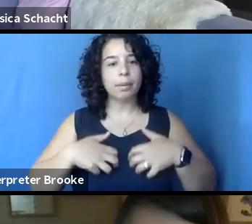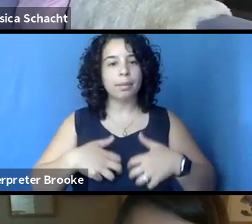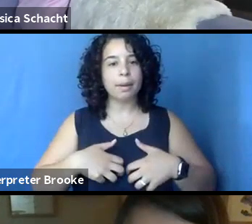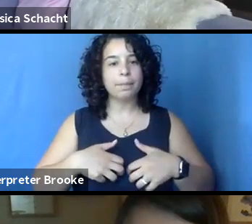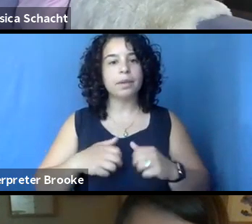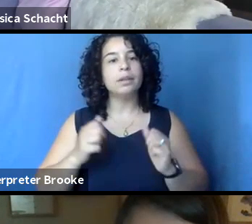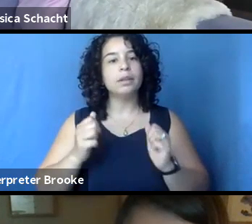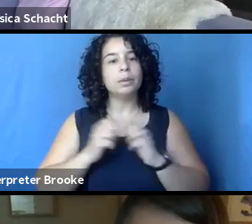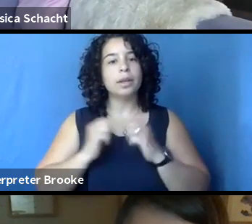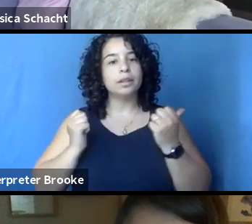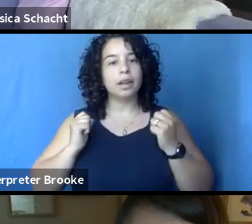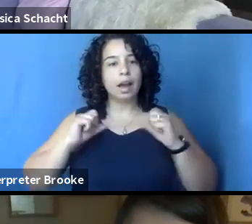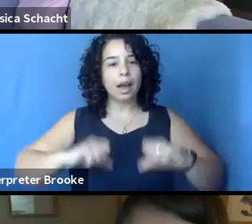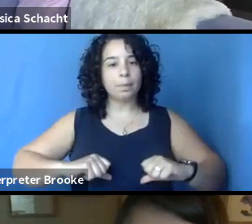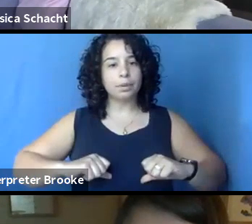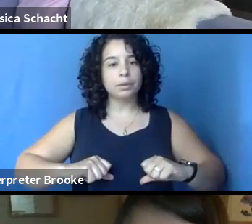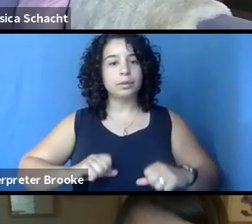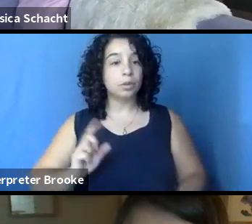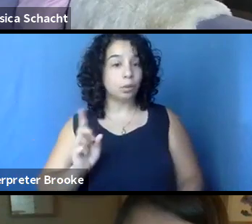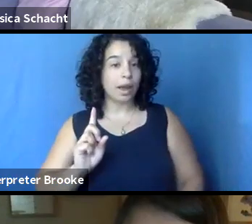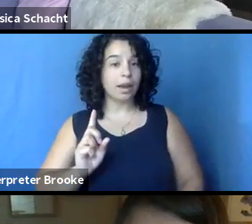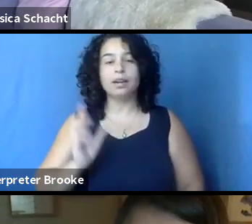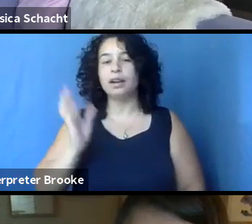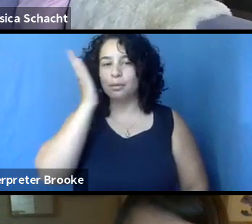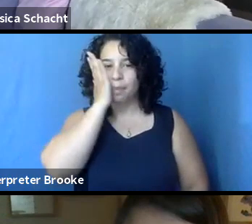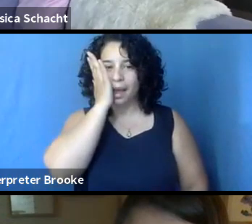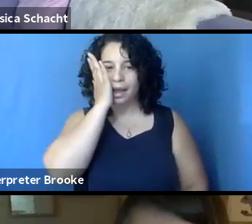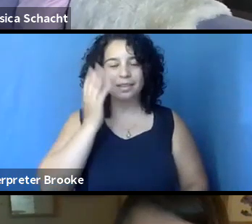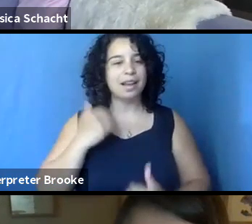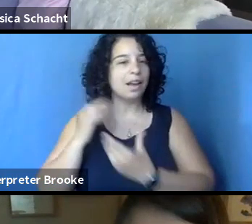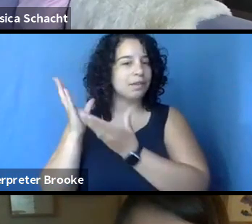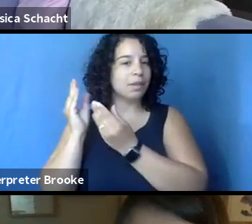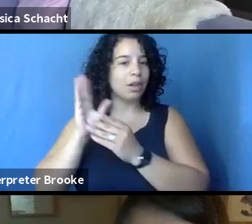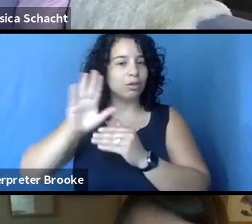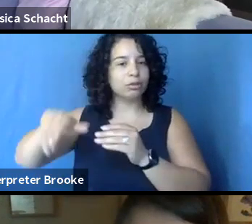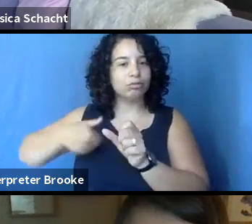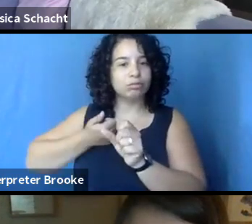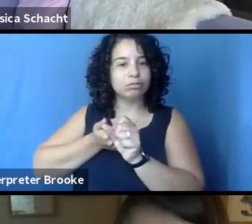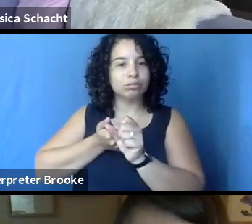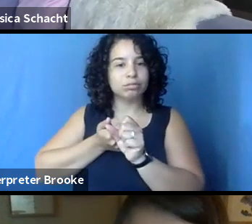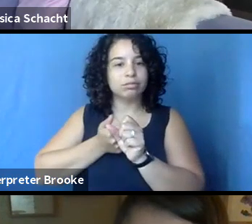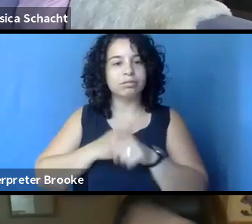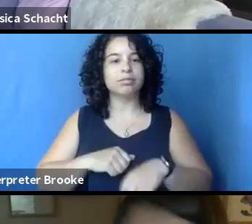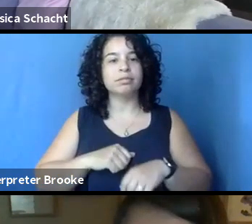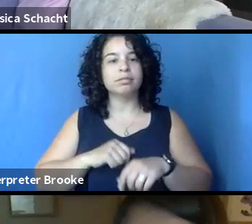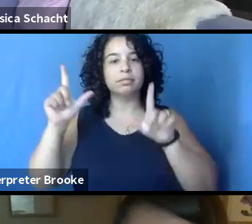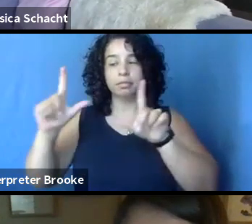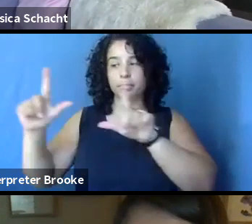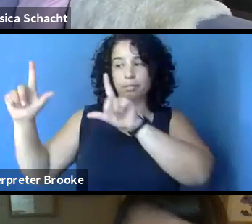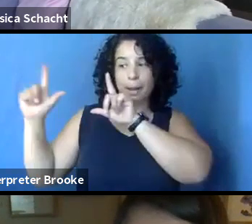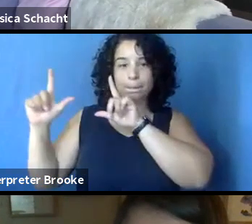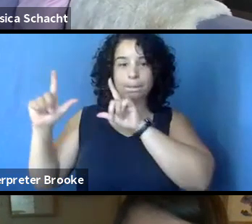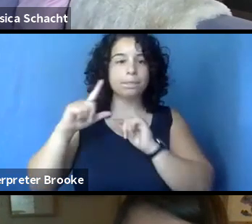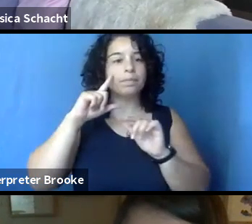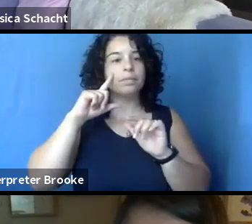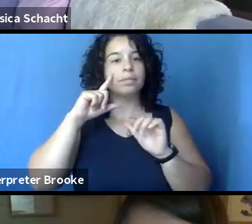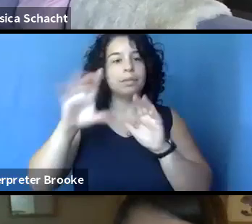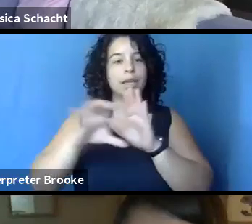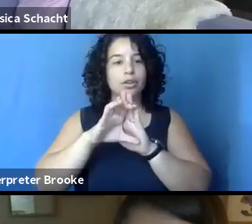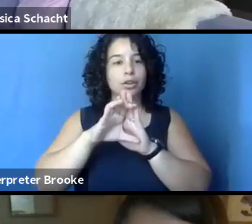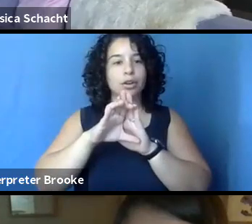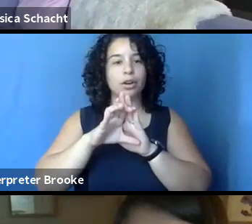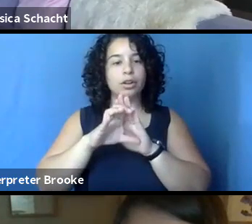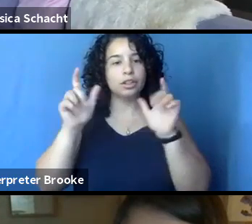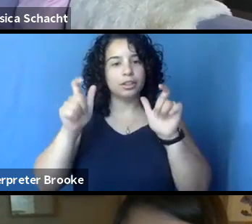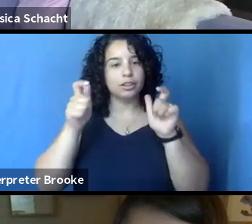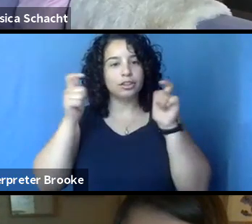hoodie. I am in my bed with pillows behind me, and there's a painting or a picture behind me, a big